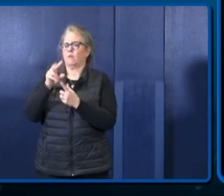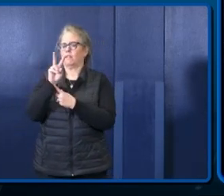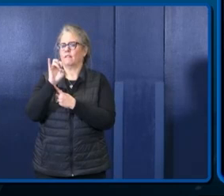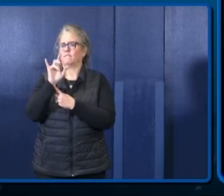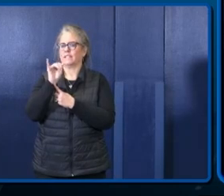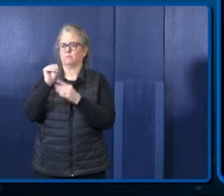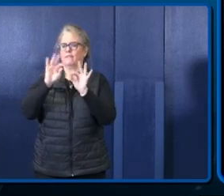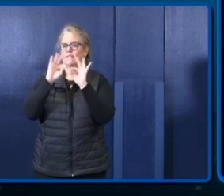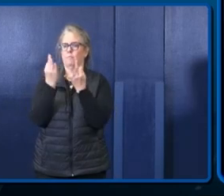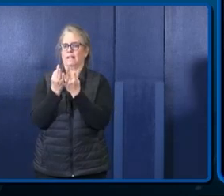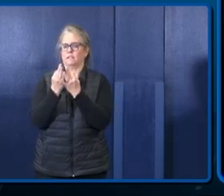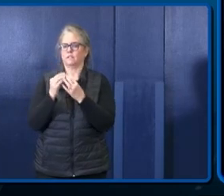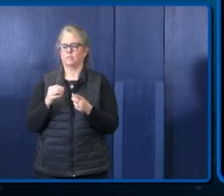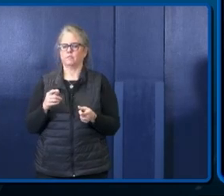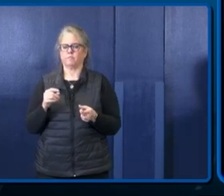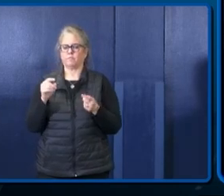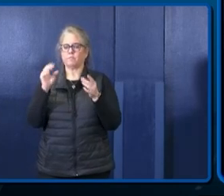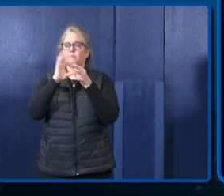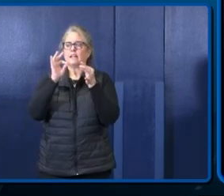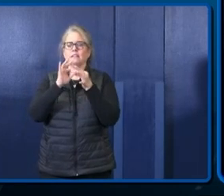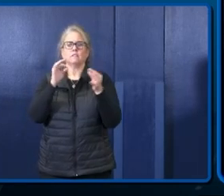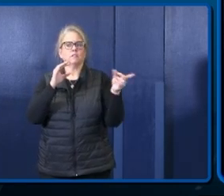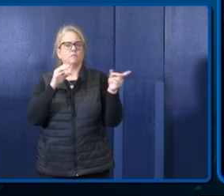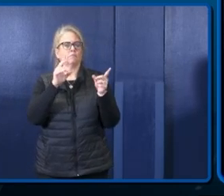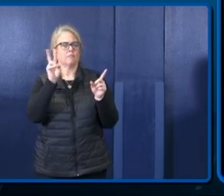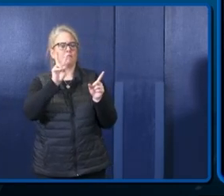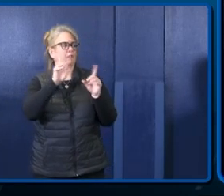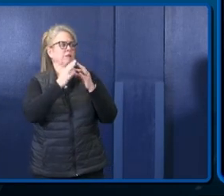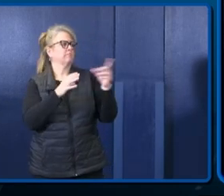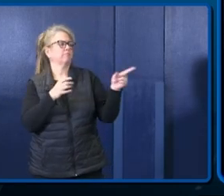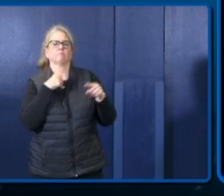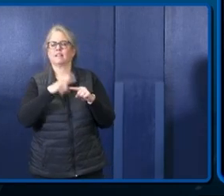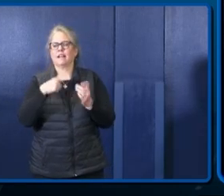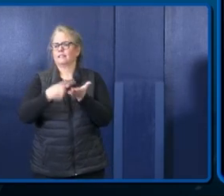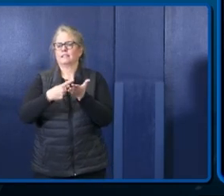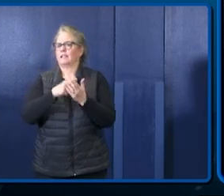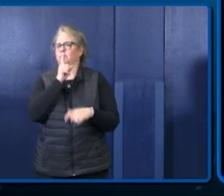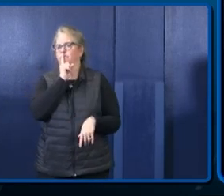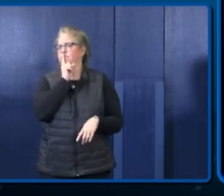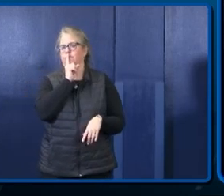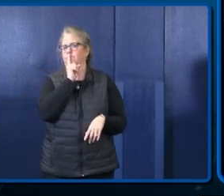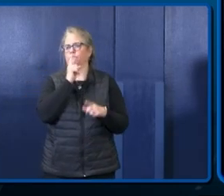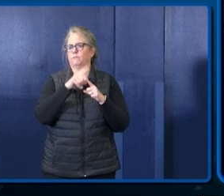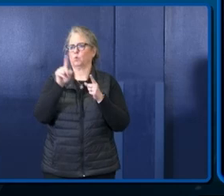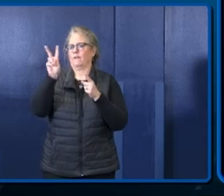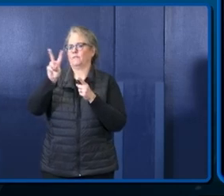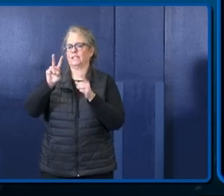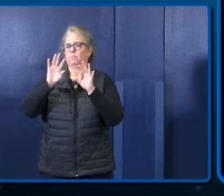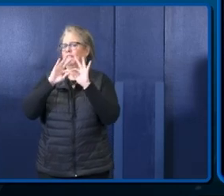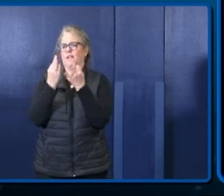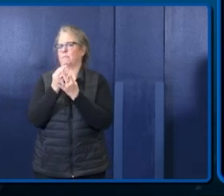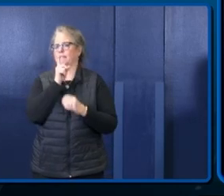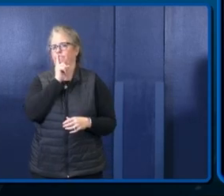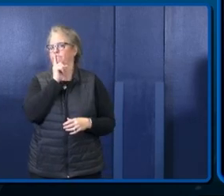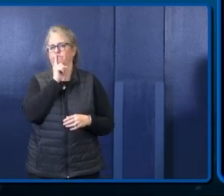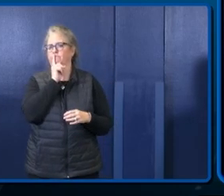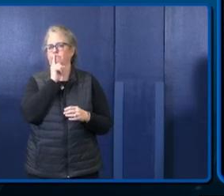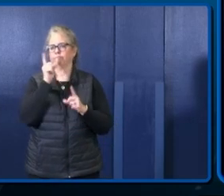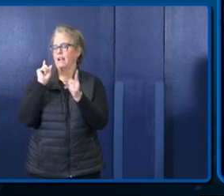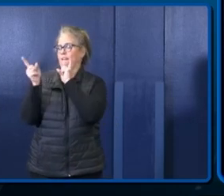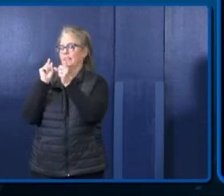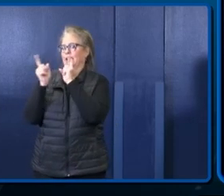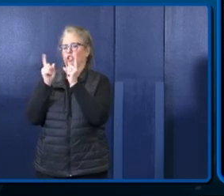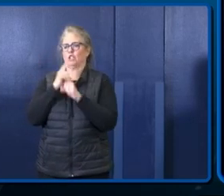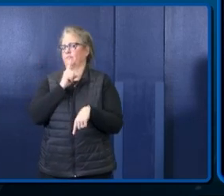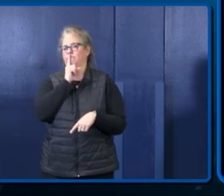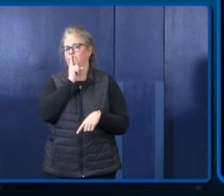sharing, and what was your message to them? Yeah, I'm not going to share the private conversation that we have, obviously, and I know that's not what you're asking. Really answering questions about